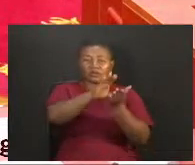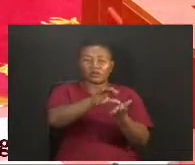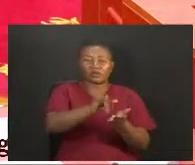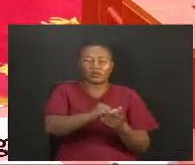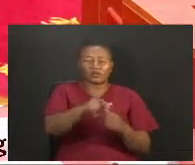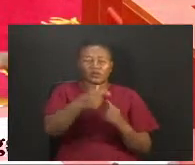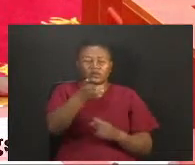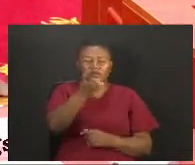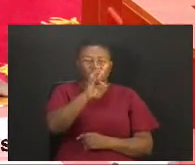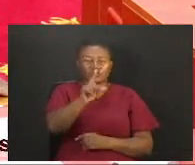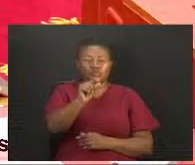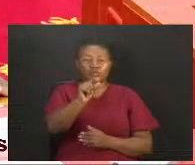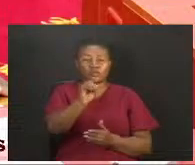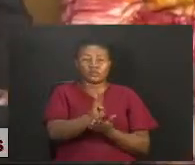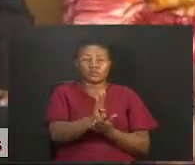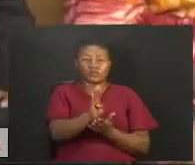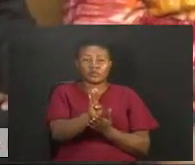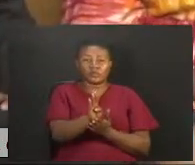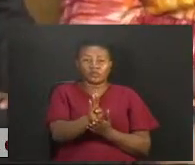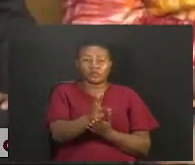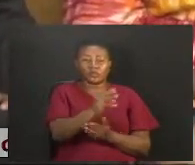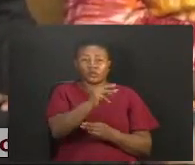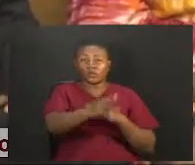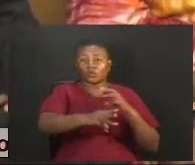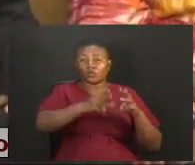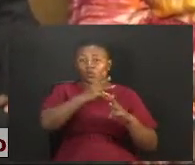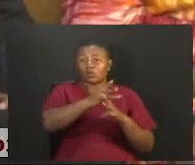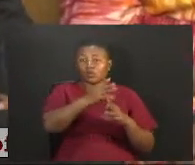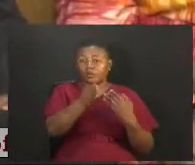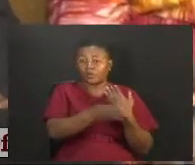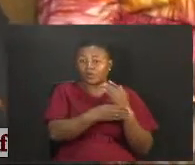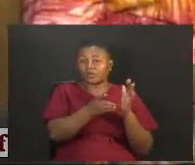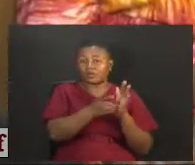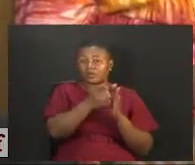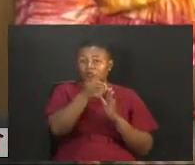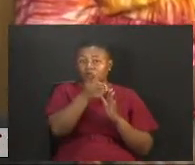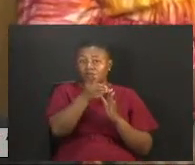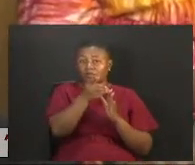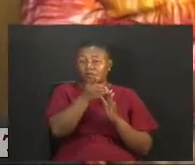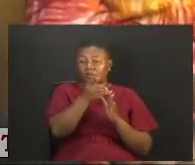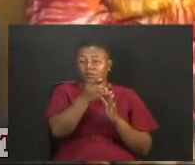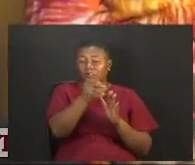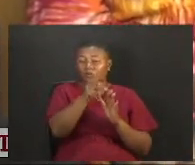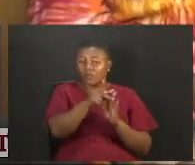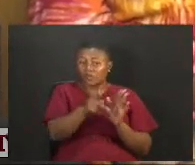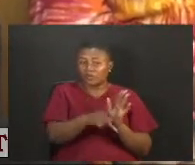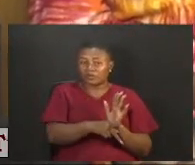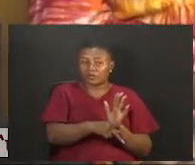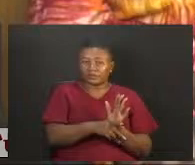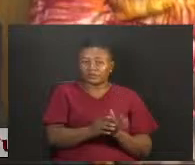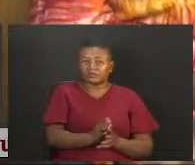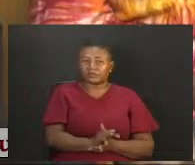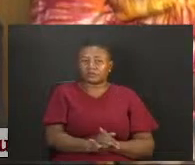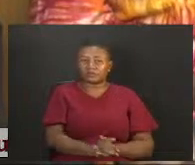billion Ghana cedis and the World Bank Development Policy operations of 600 million Ghana